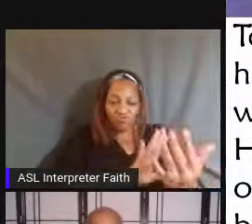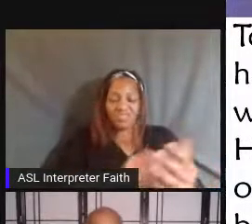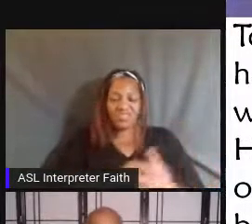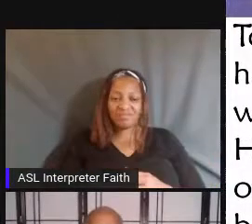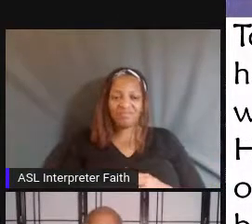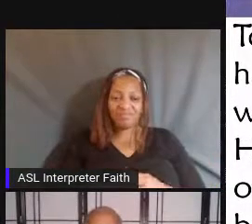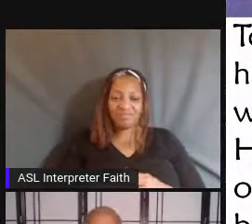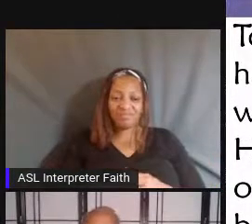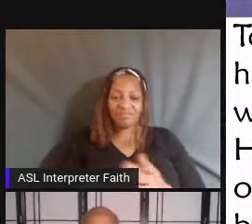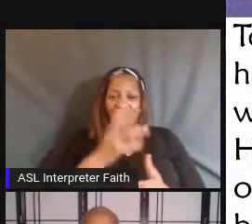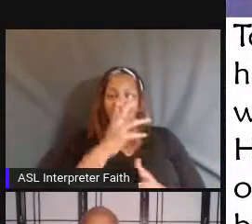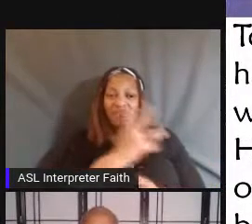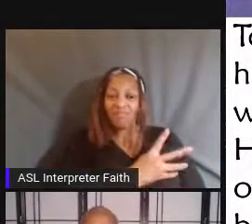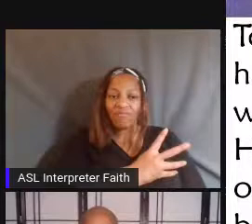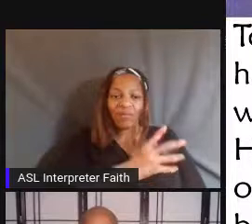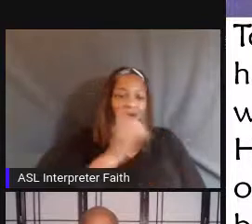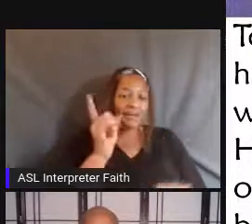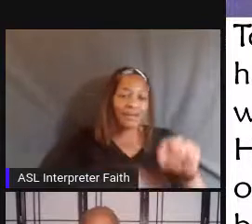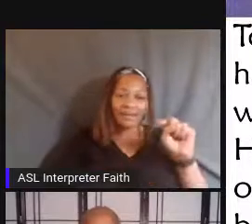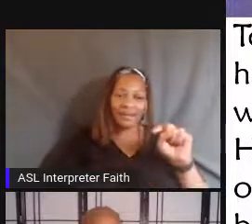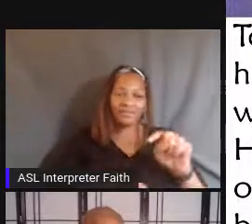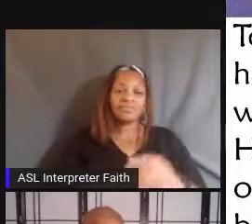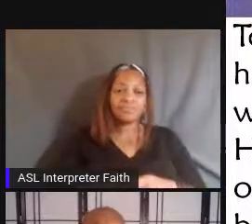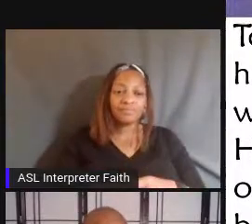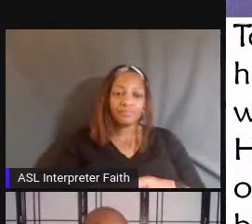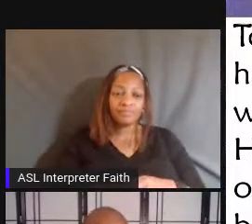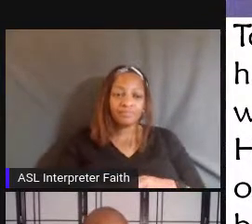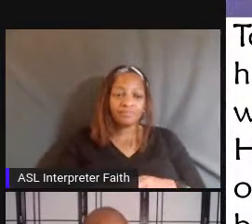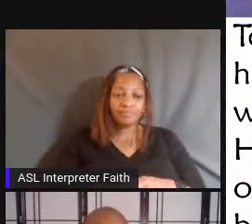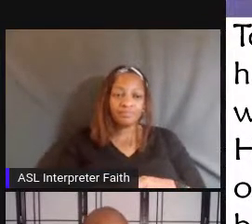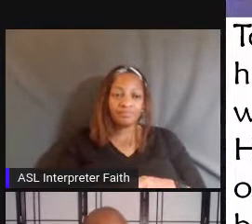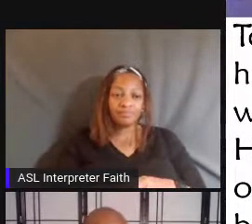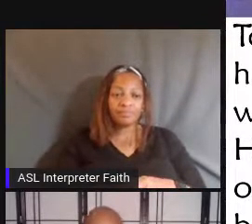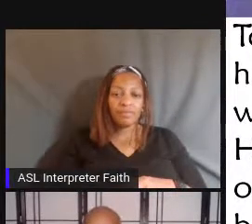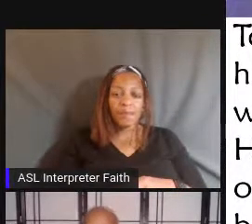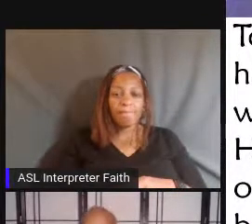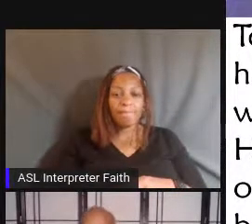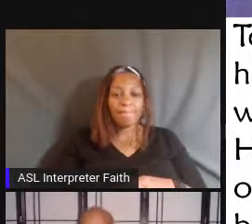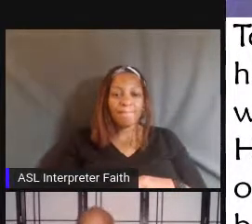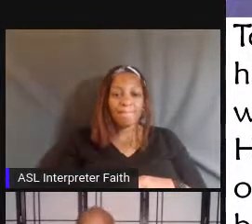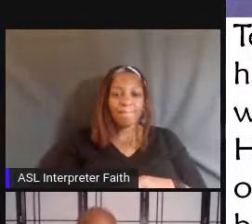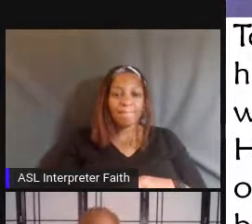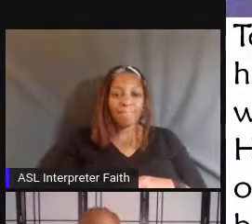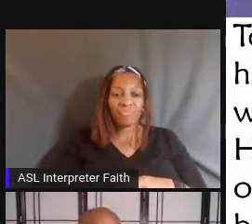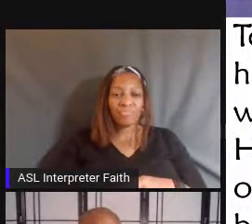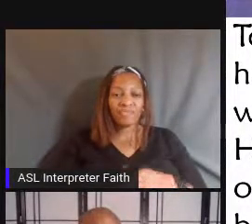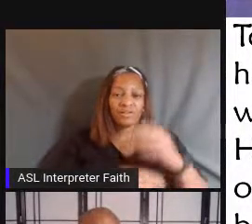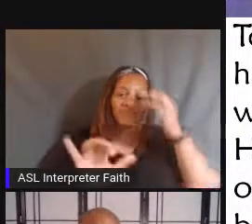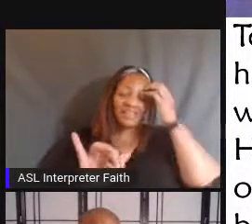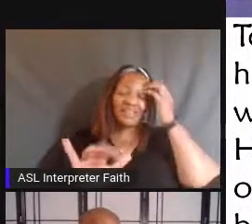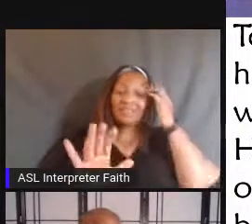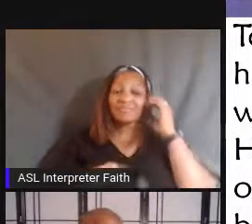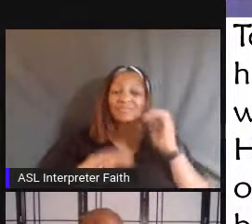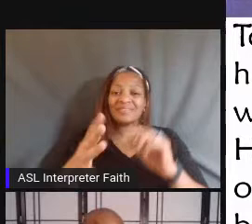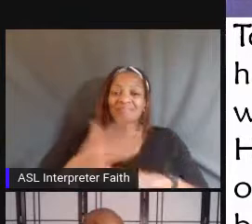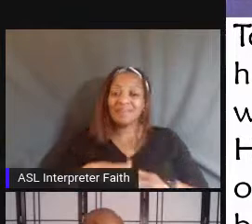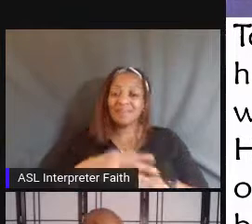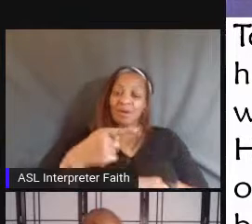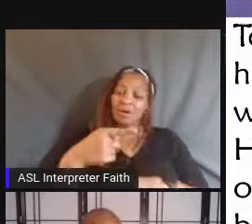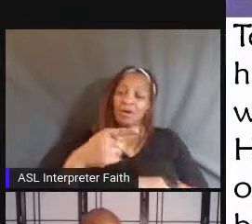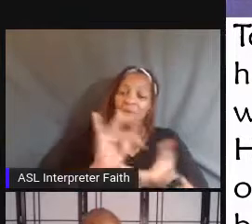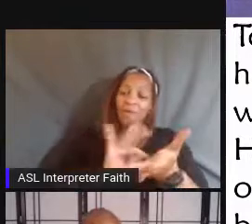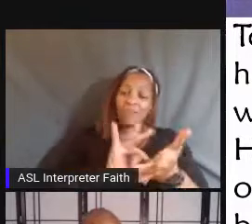than avoid it. We don't, poison ivy or something. Be like, oh, poison